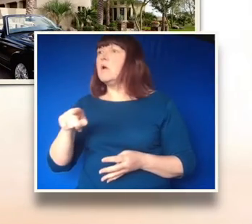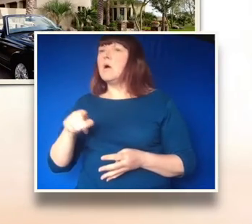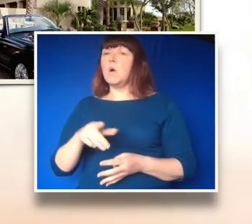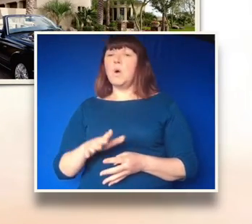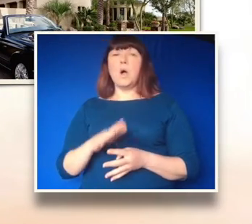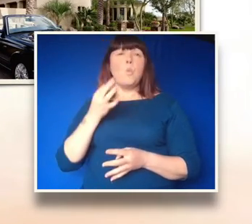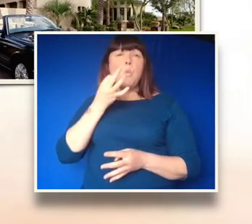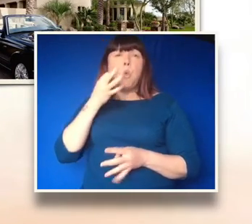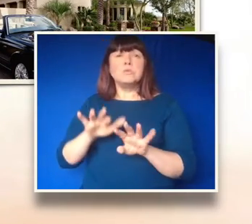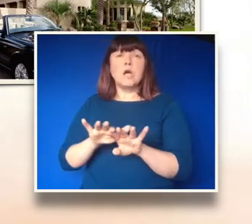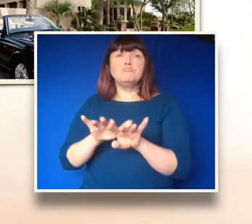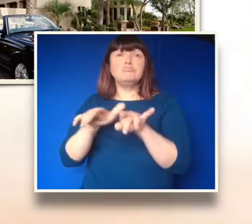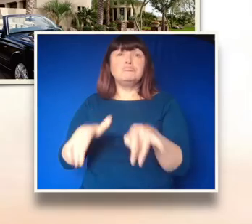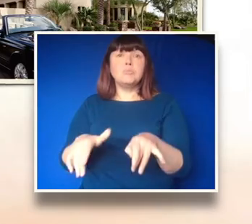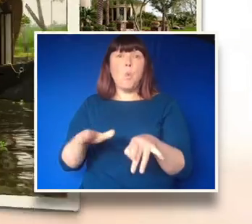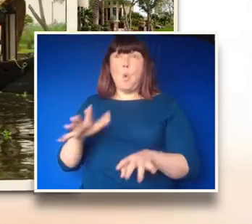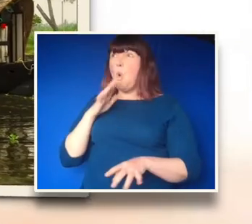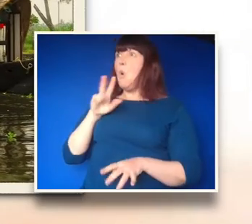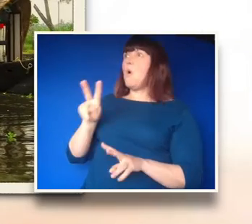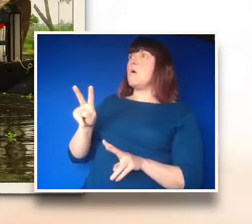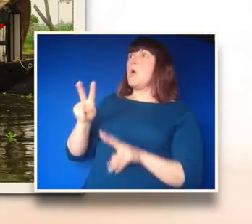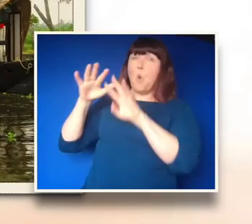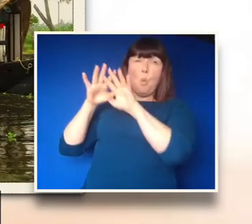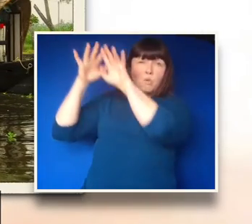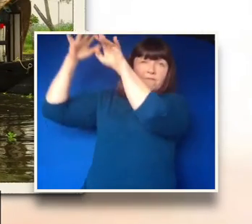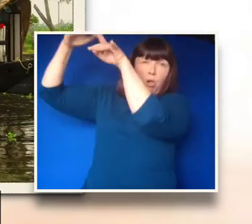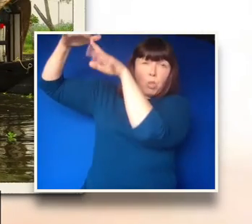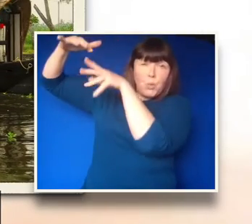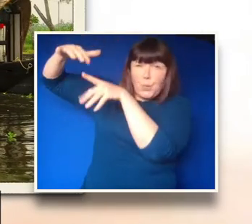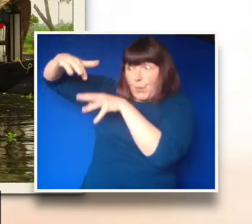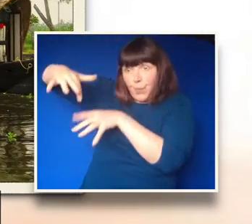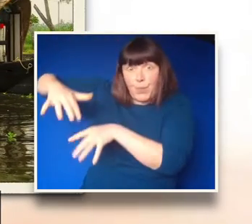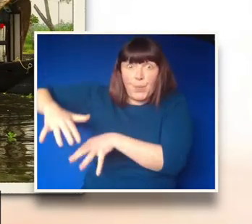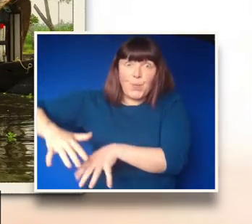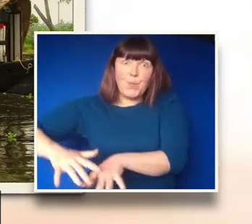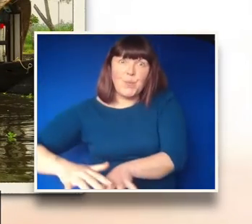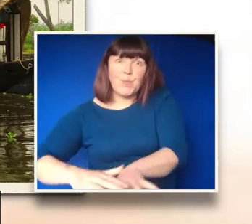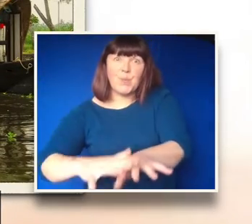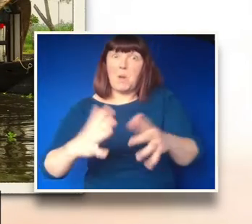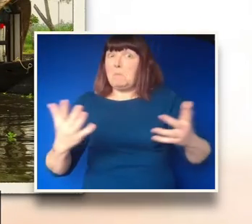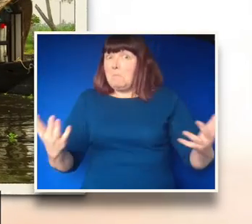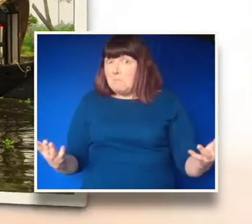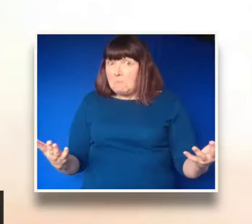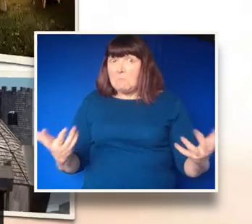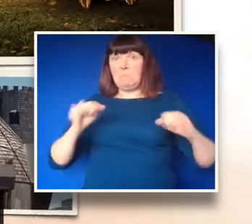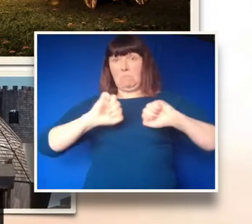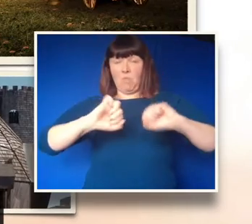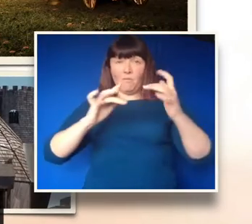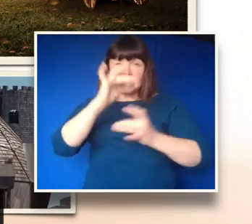you have a waterfall? So get inspiration from these. There's also plenty of images, obviously, on the internet.